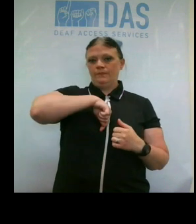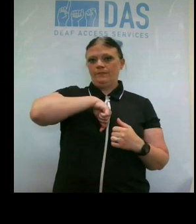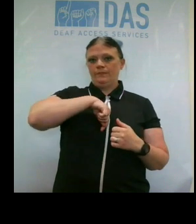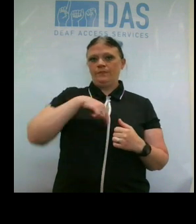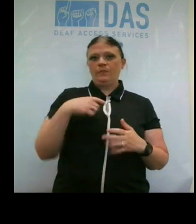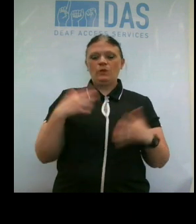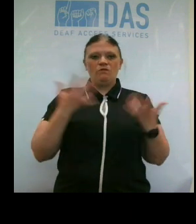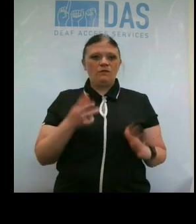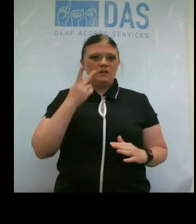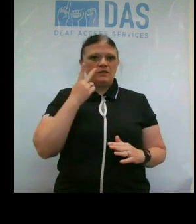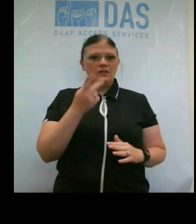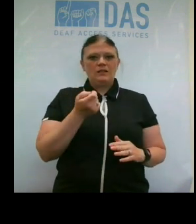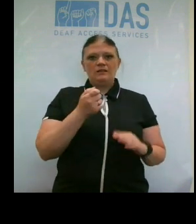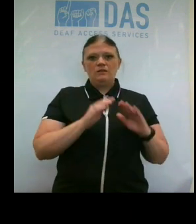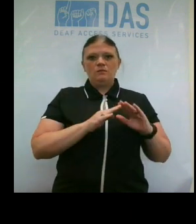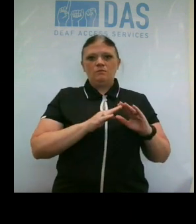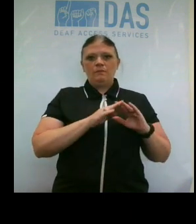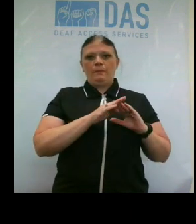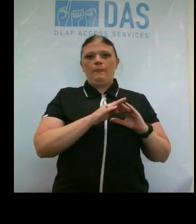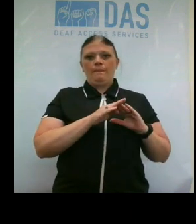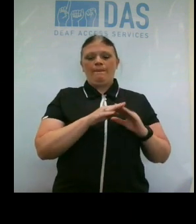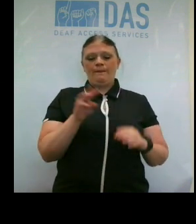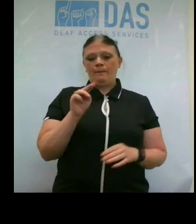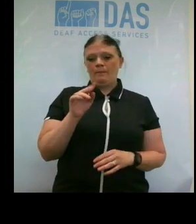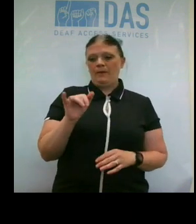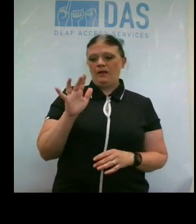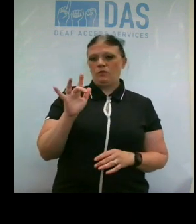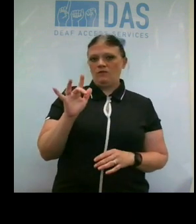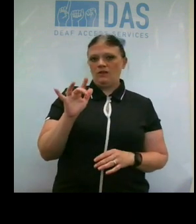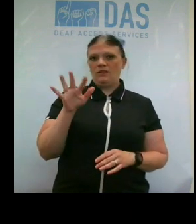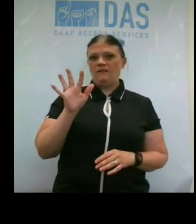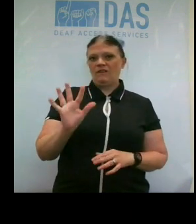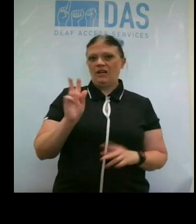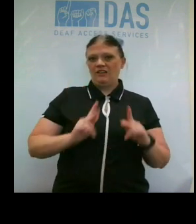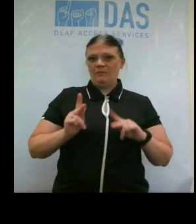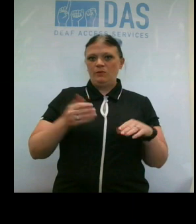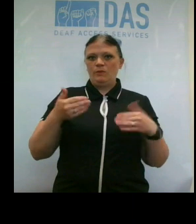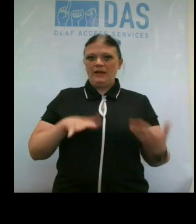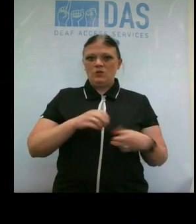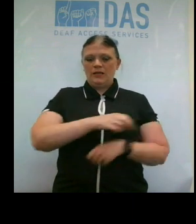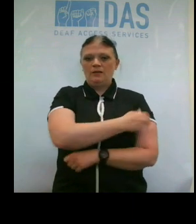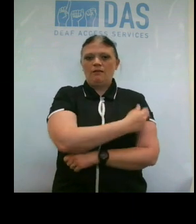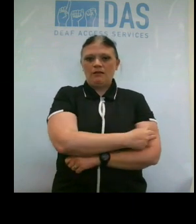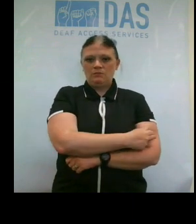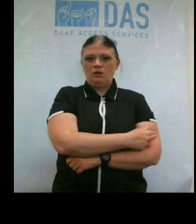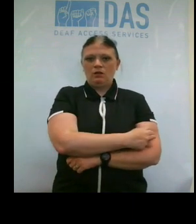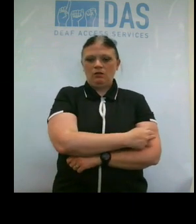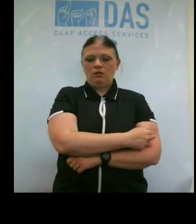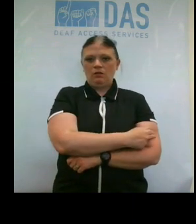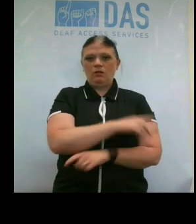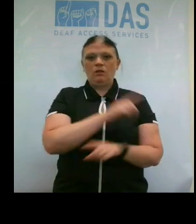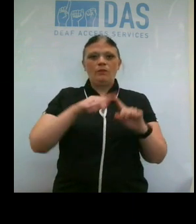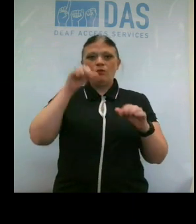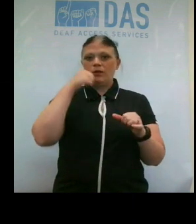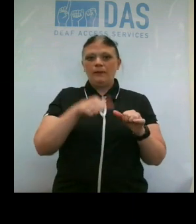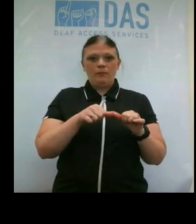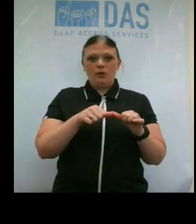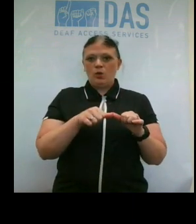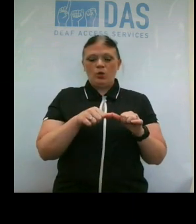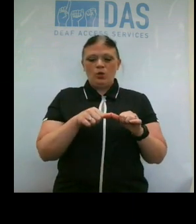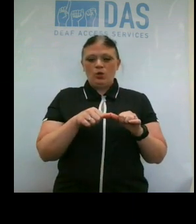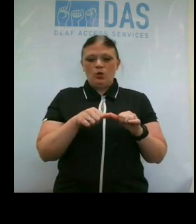have seen a little uptick on May 25th with 5 individuals who deceased in hospital. Remember, this is not